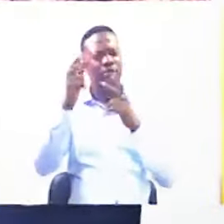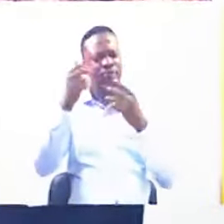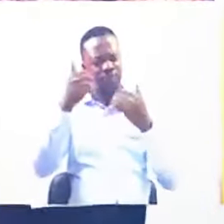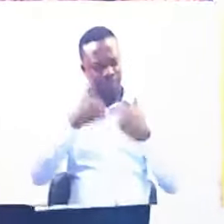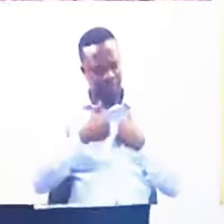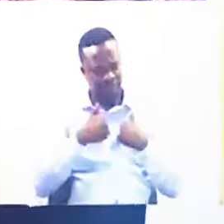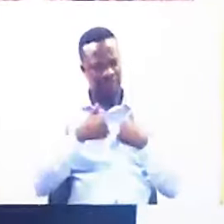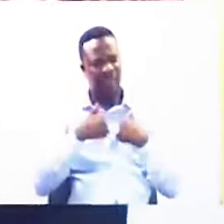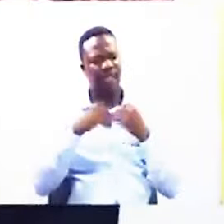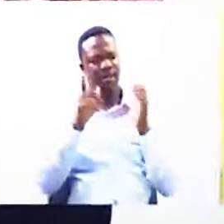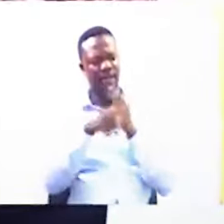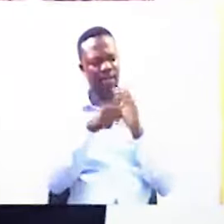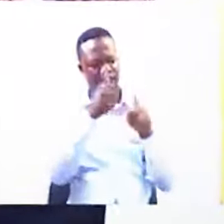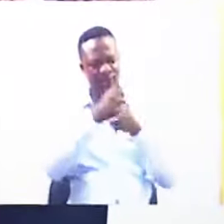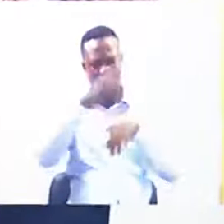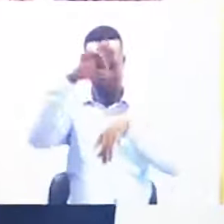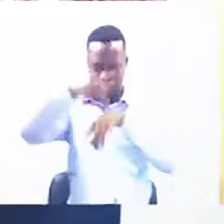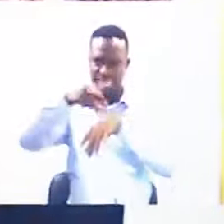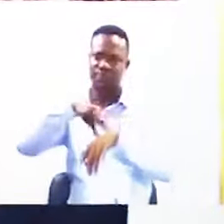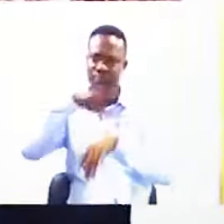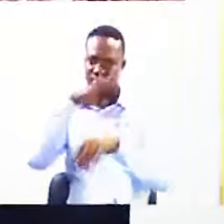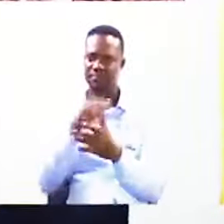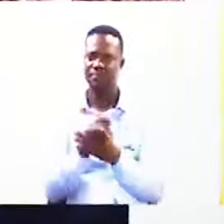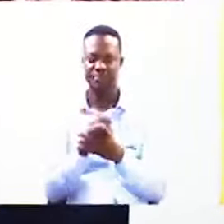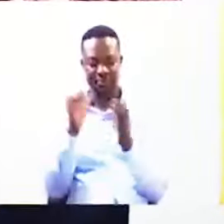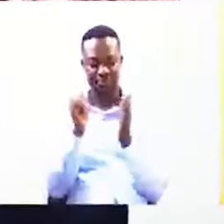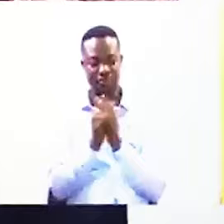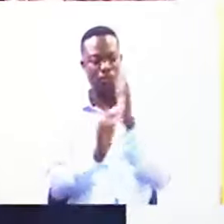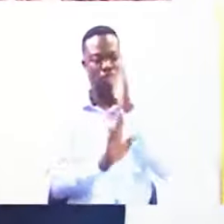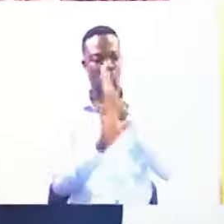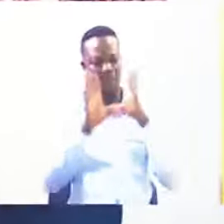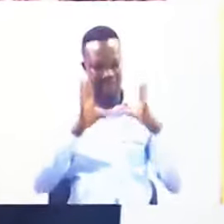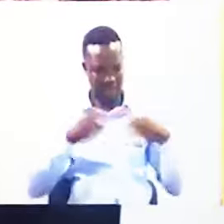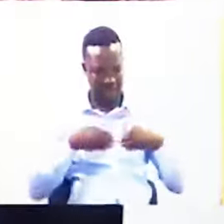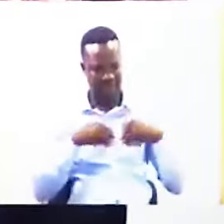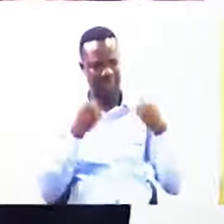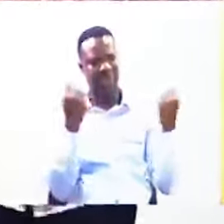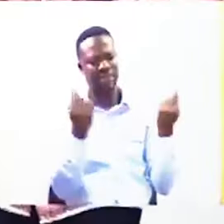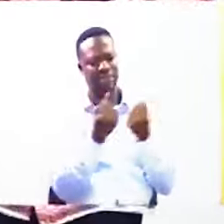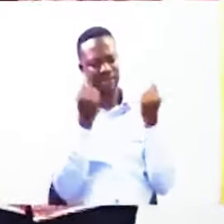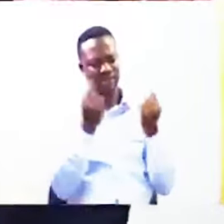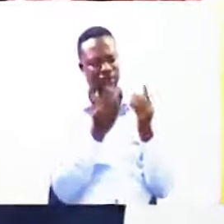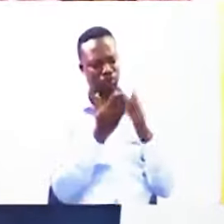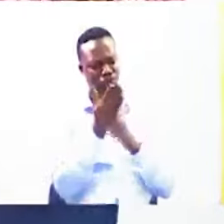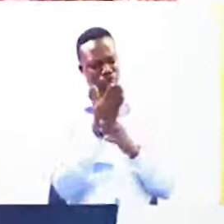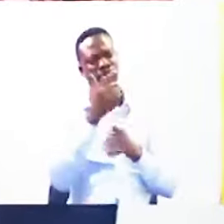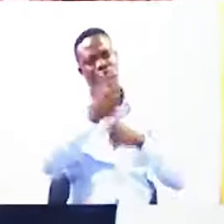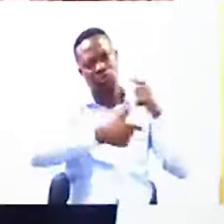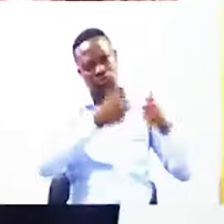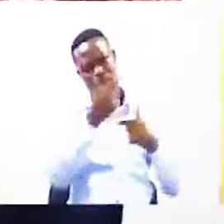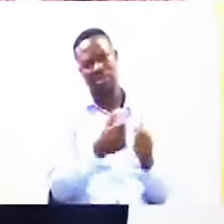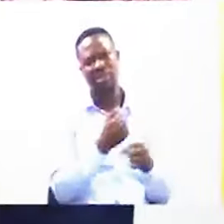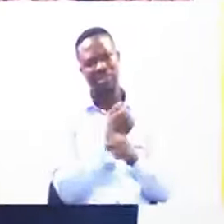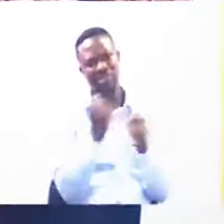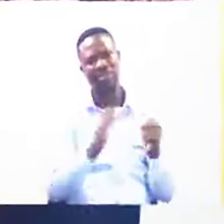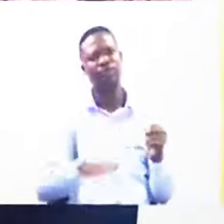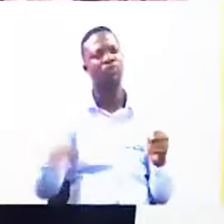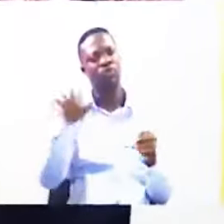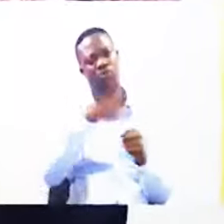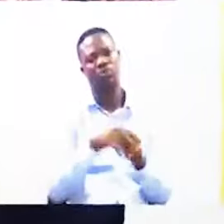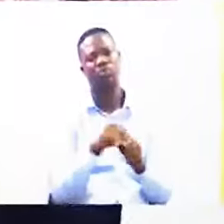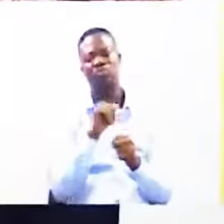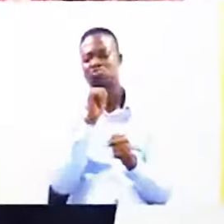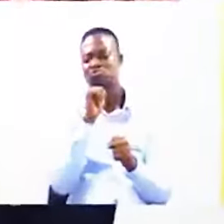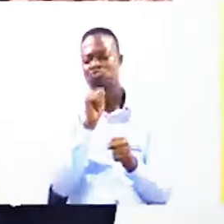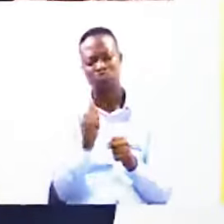experience. That God has accepted the Gentiles by grace, and not by the